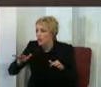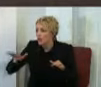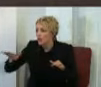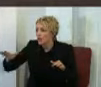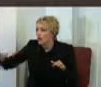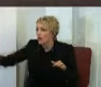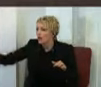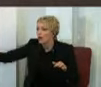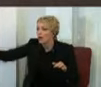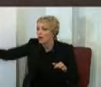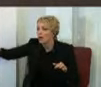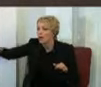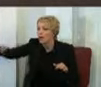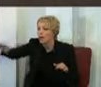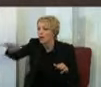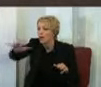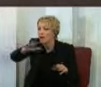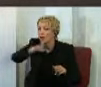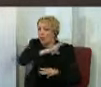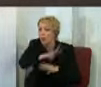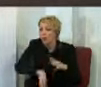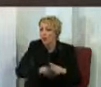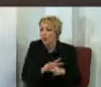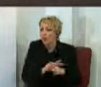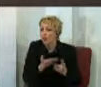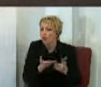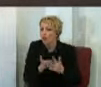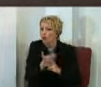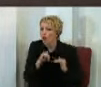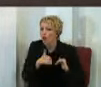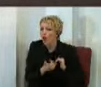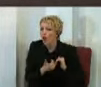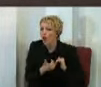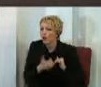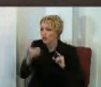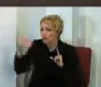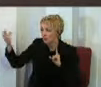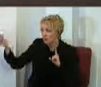world through this presence of you in us.